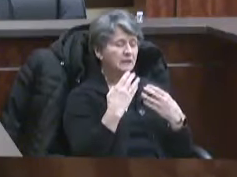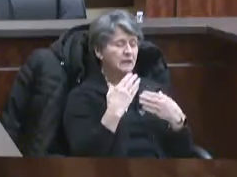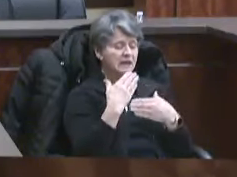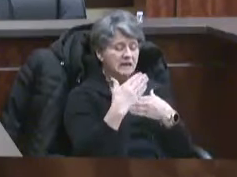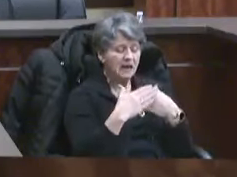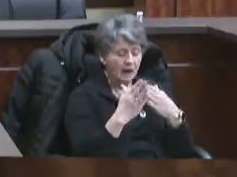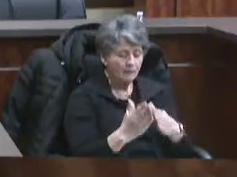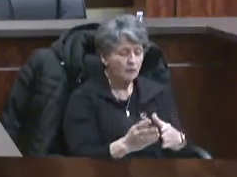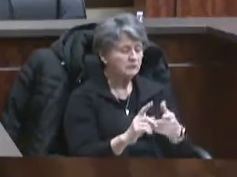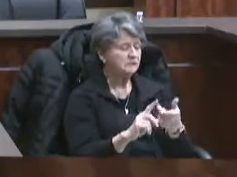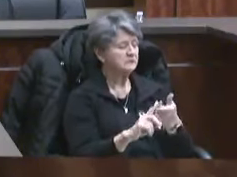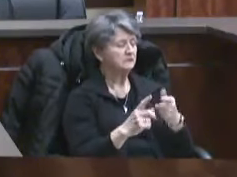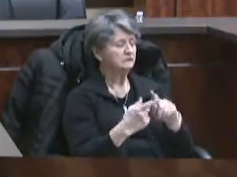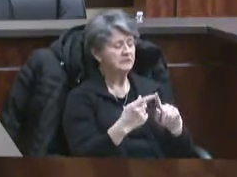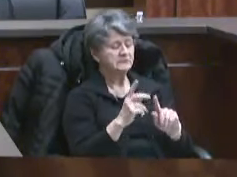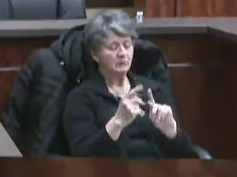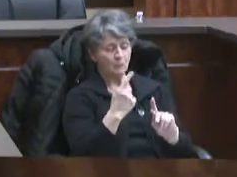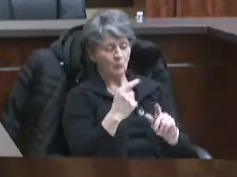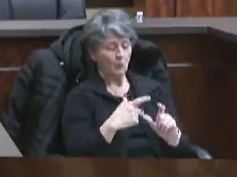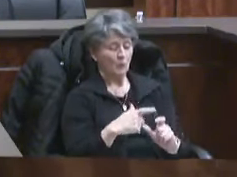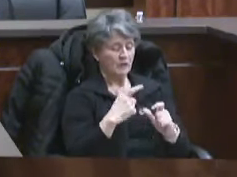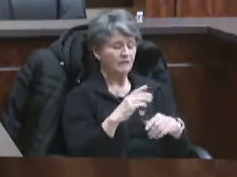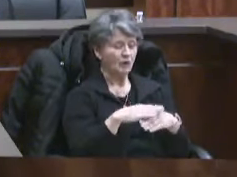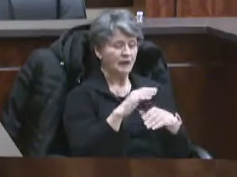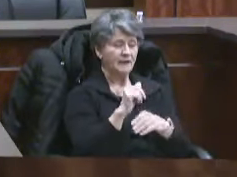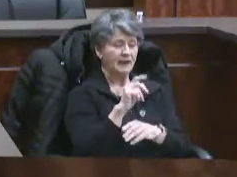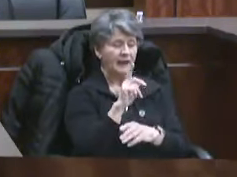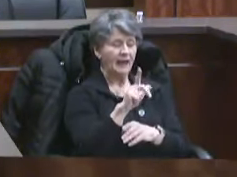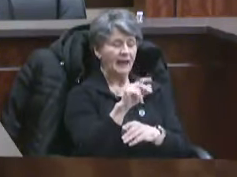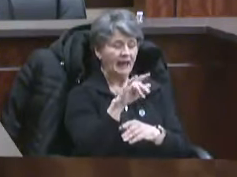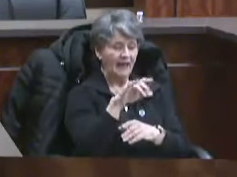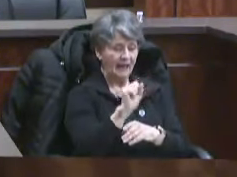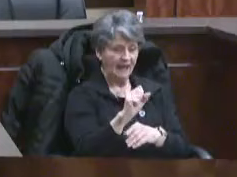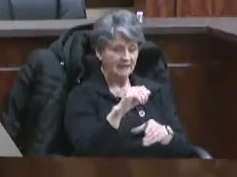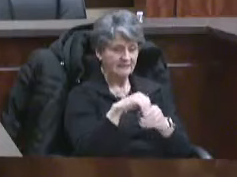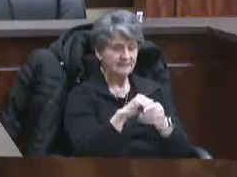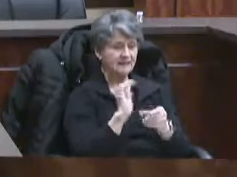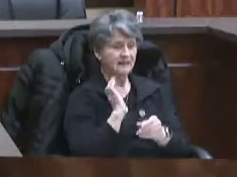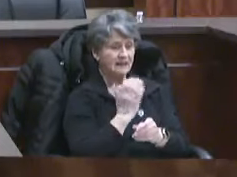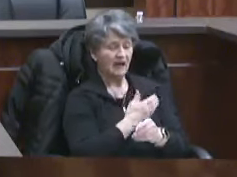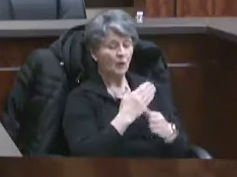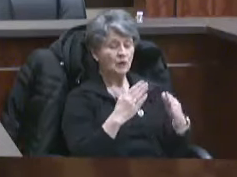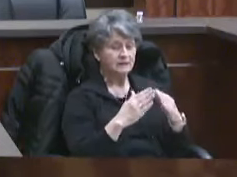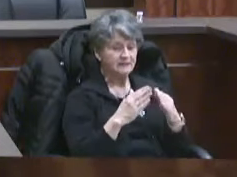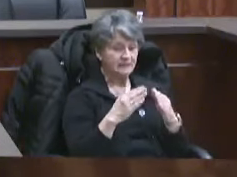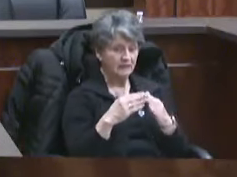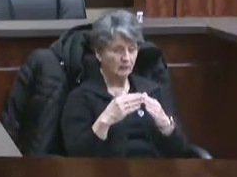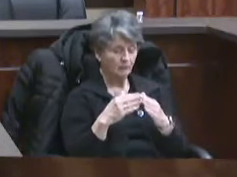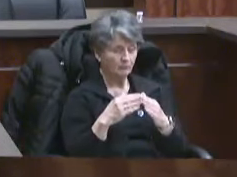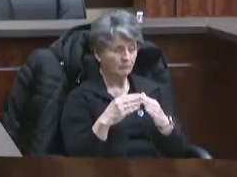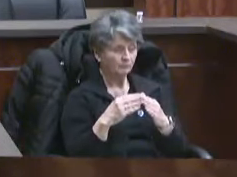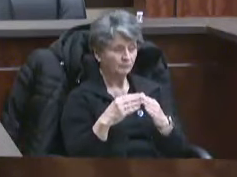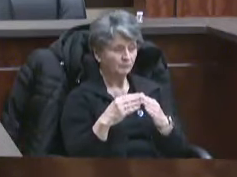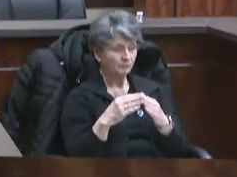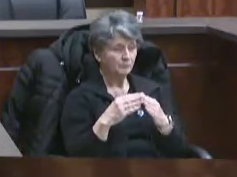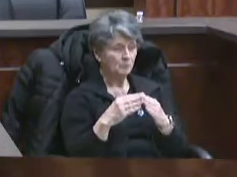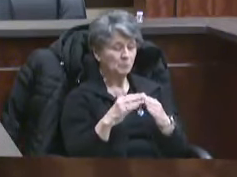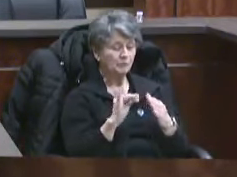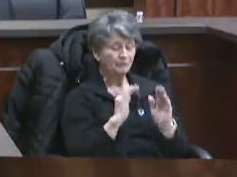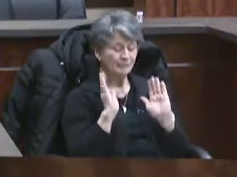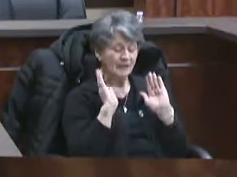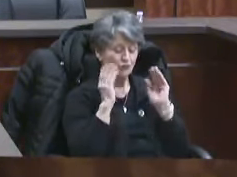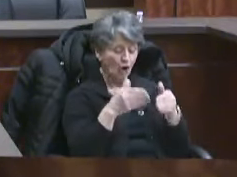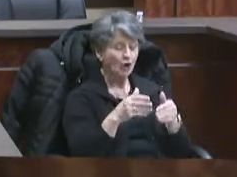neighbors that live on alleys in our city. I targeted